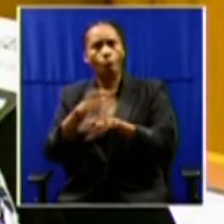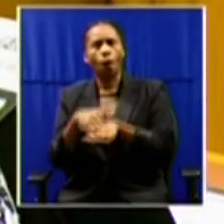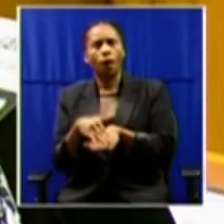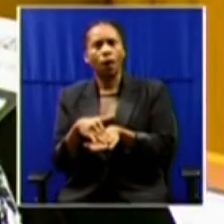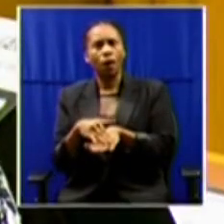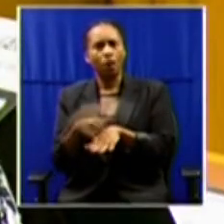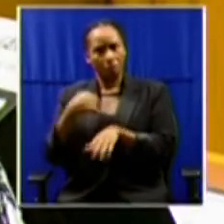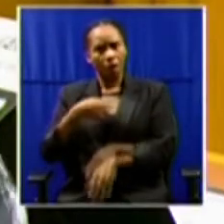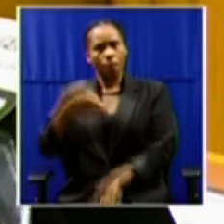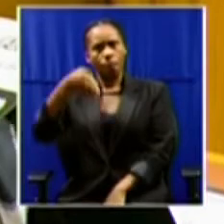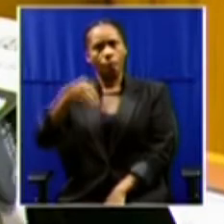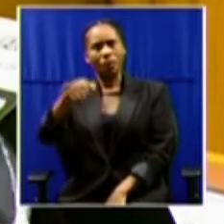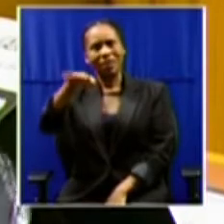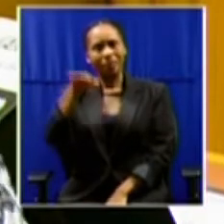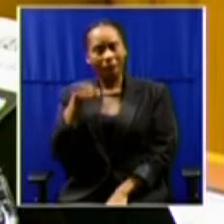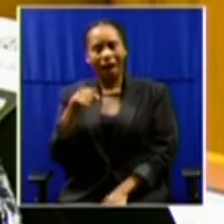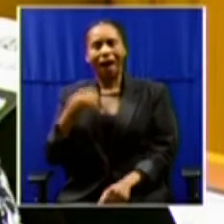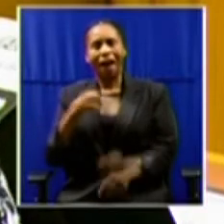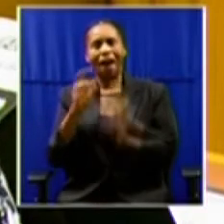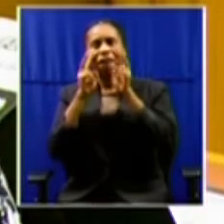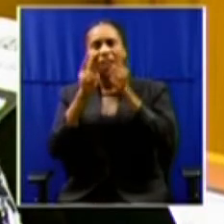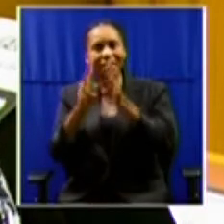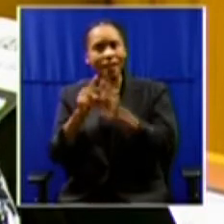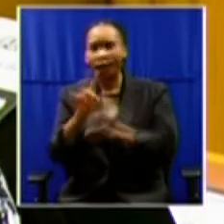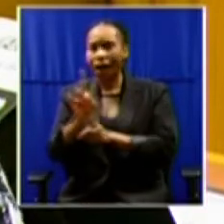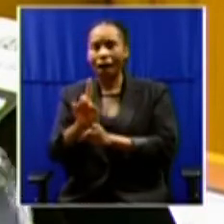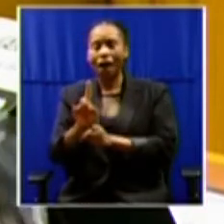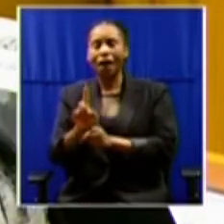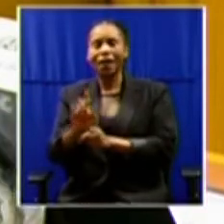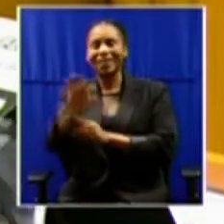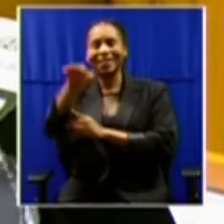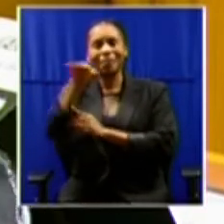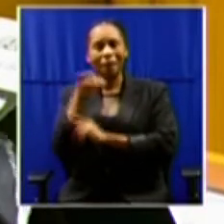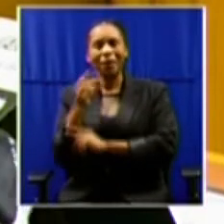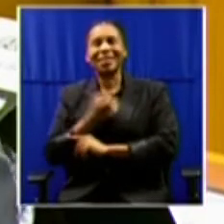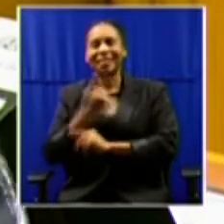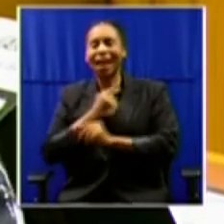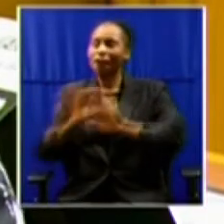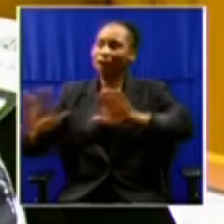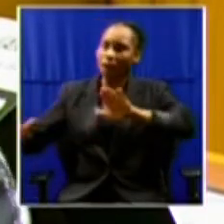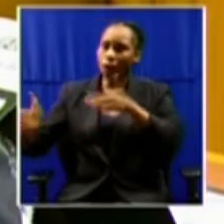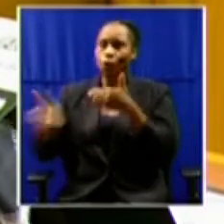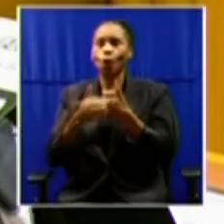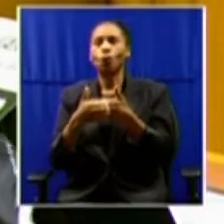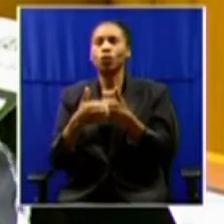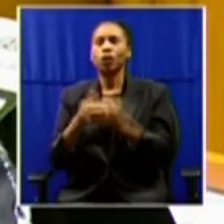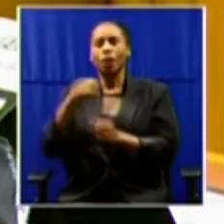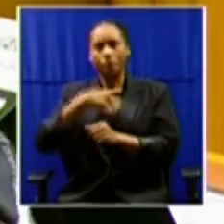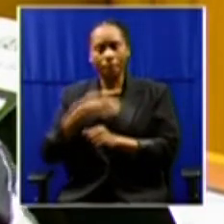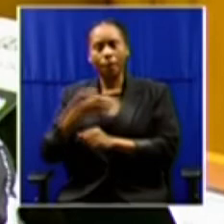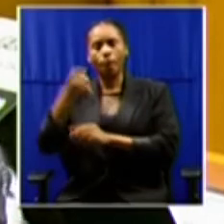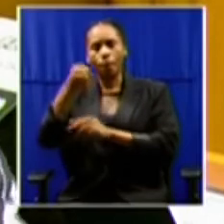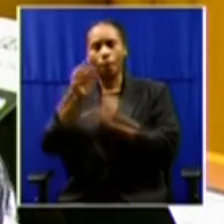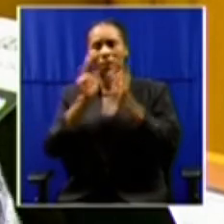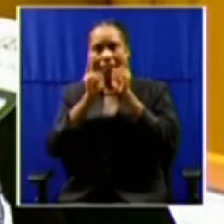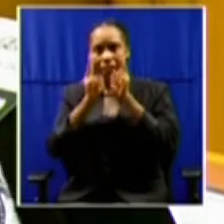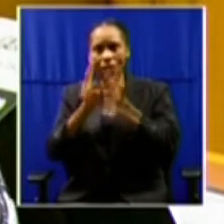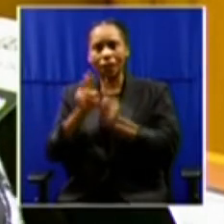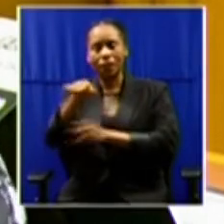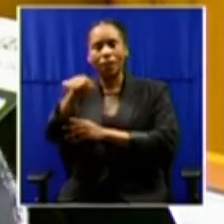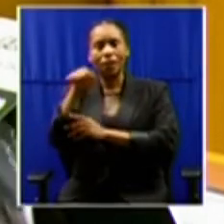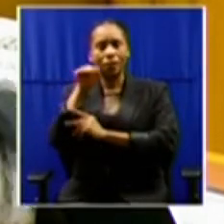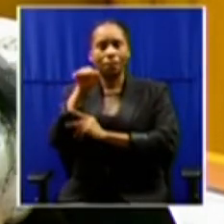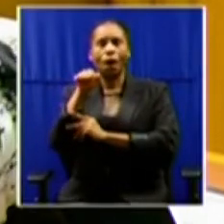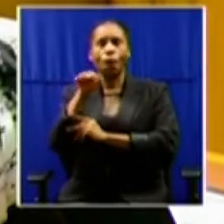go to Zimbabwe on a visit. Zimbabwe itself is closed. I went to Zimbabwe because I had